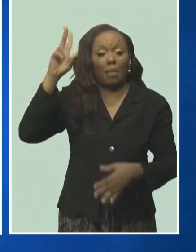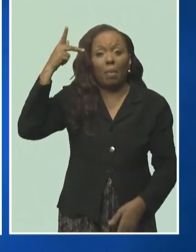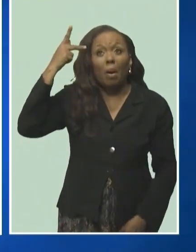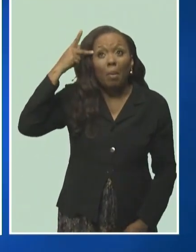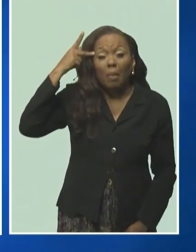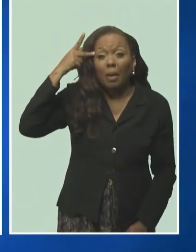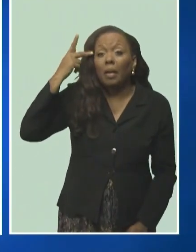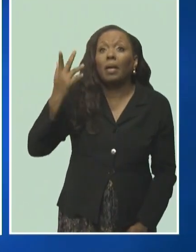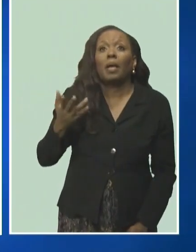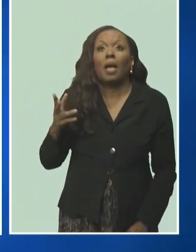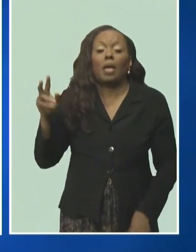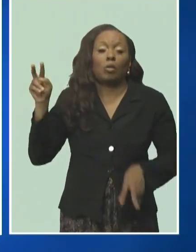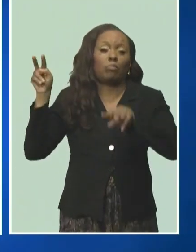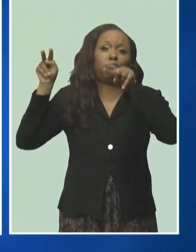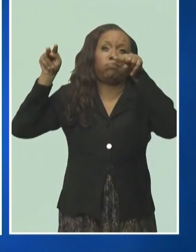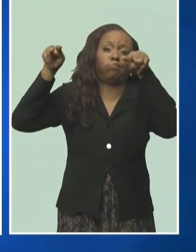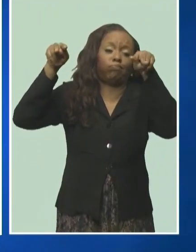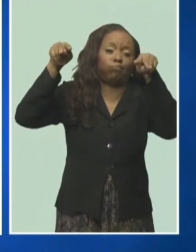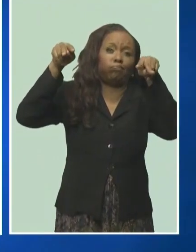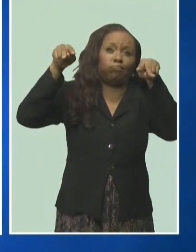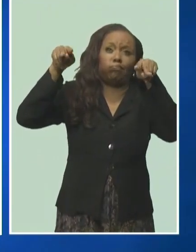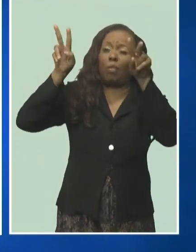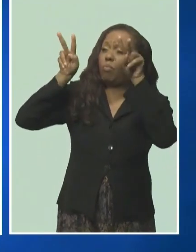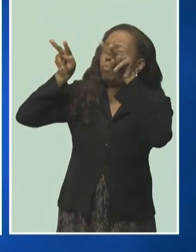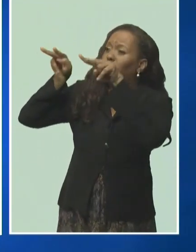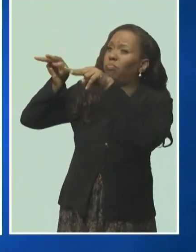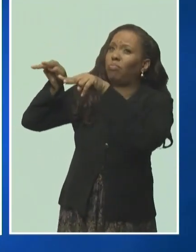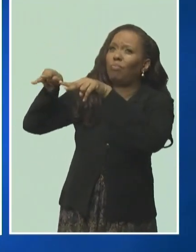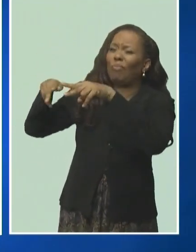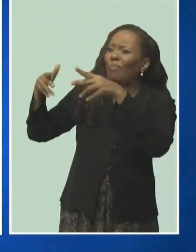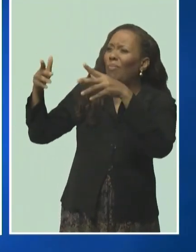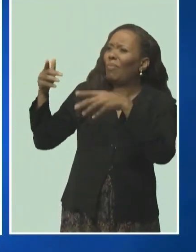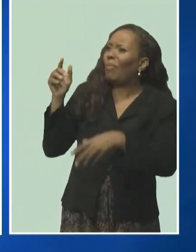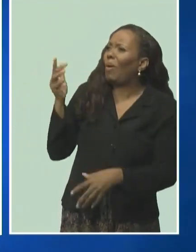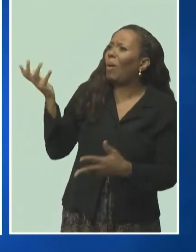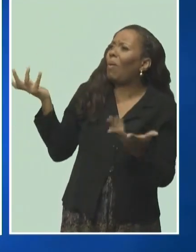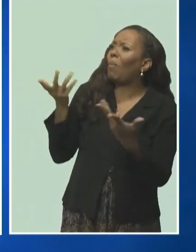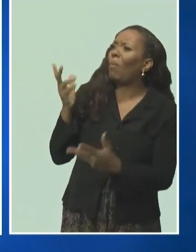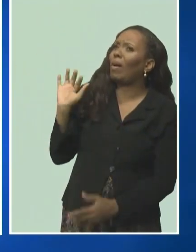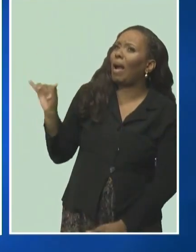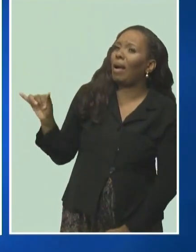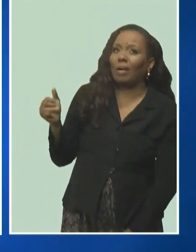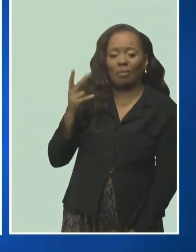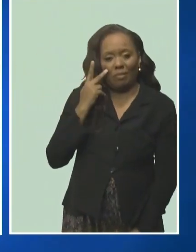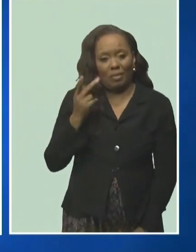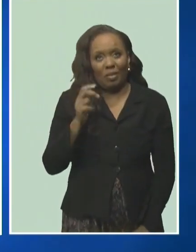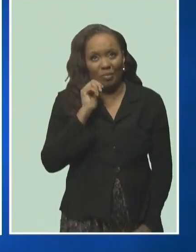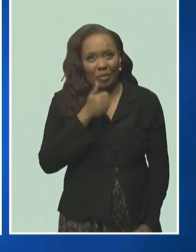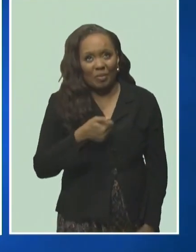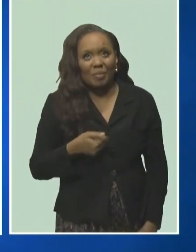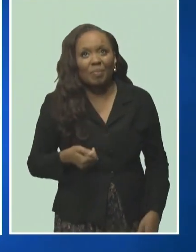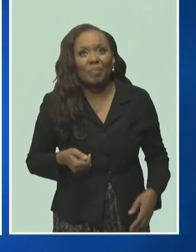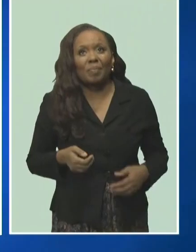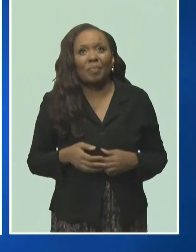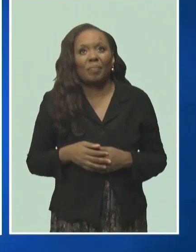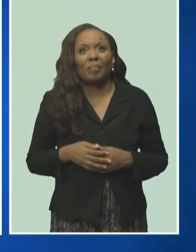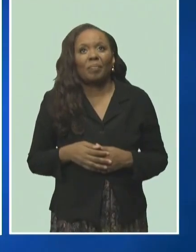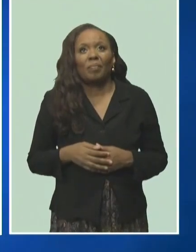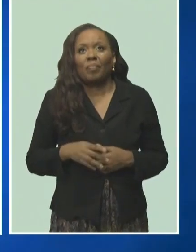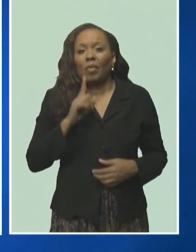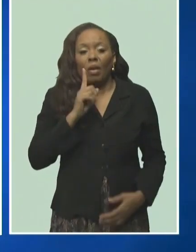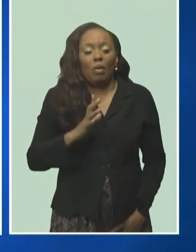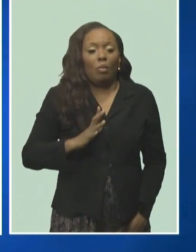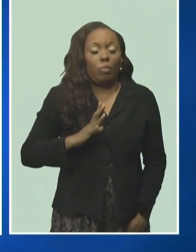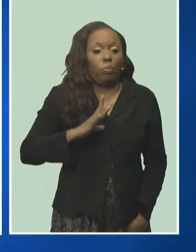high-rise buildings and looking across and wondering, what on earth is this? You will see it tomorrow. It is a stunning